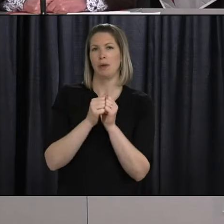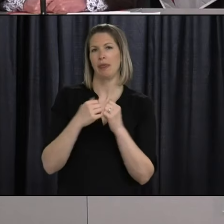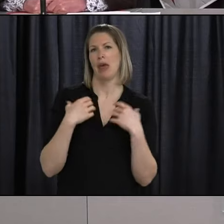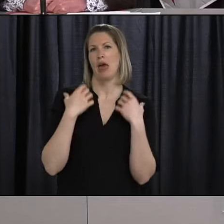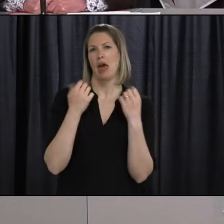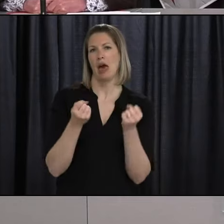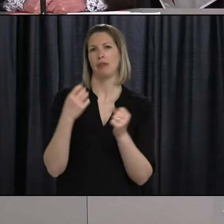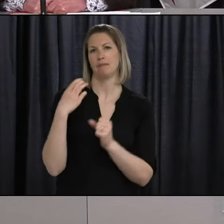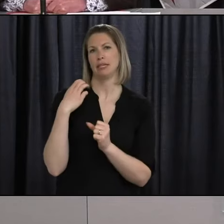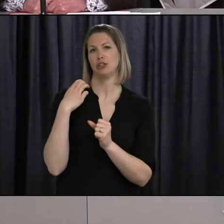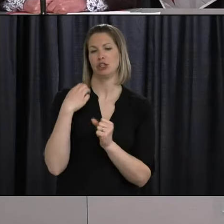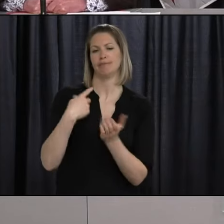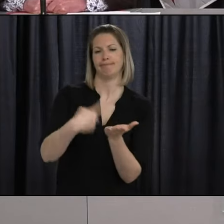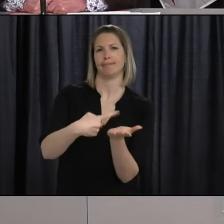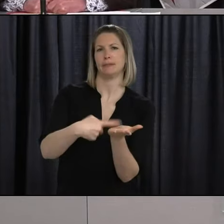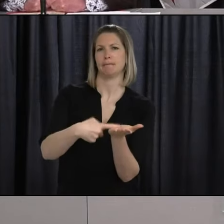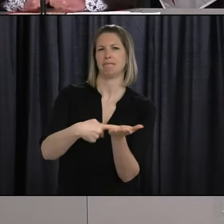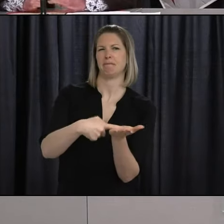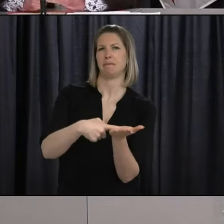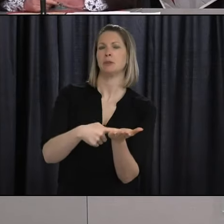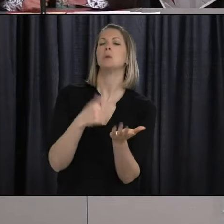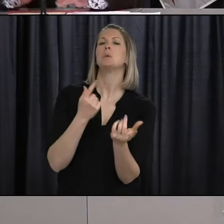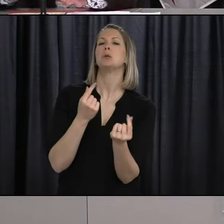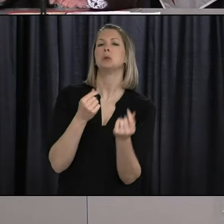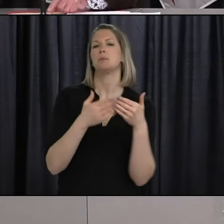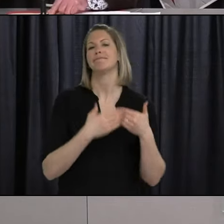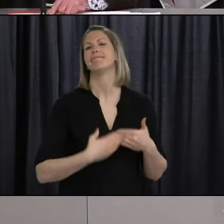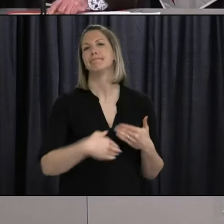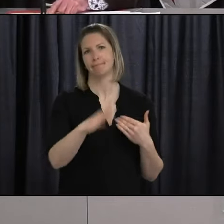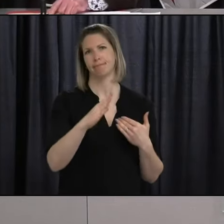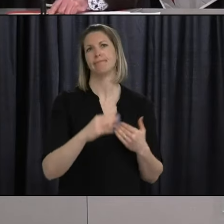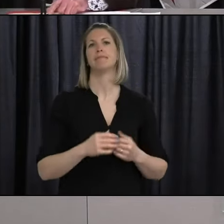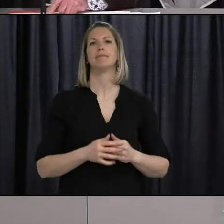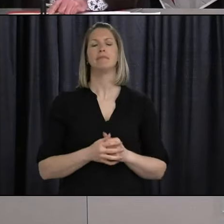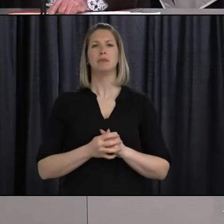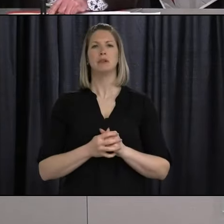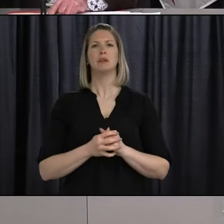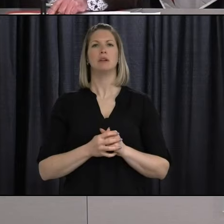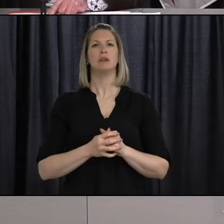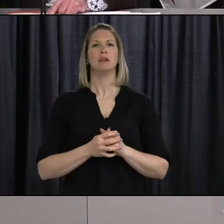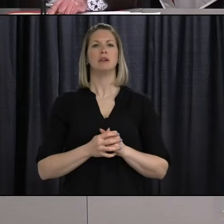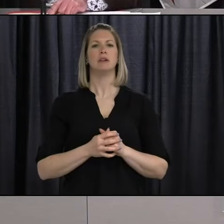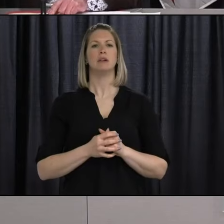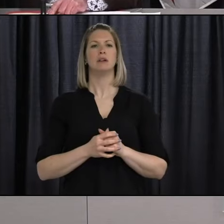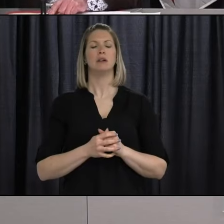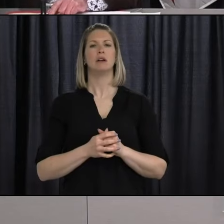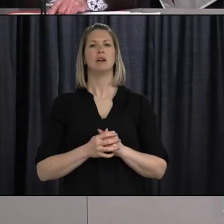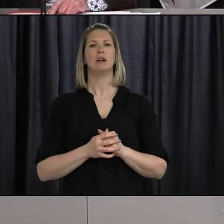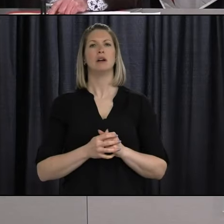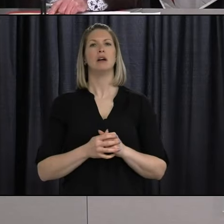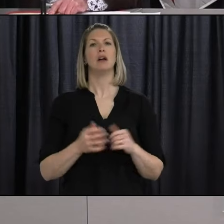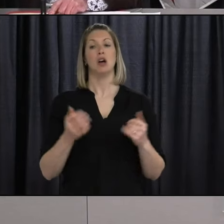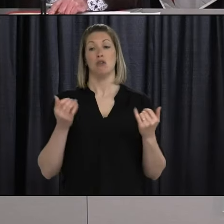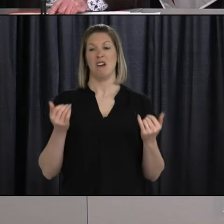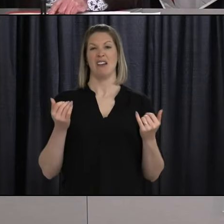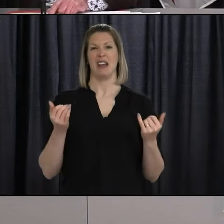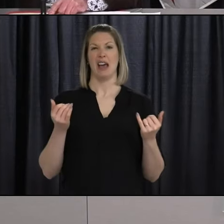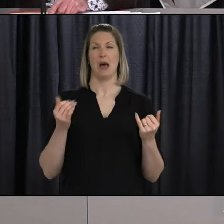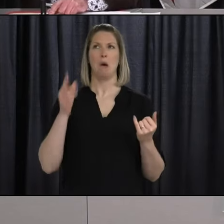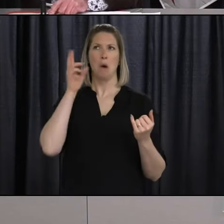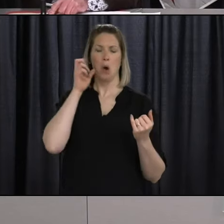We've been hearing also that there's been reduced amounts of people presenting with symptoms of heart attacks,